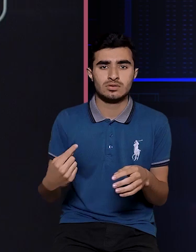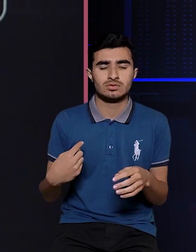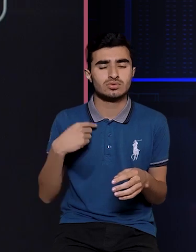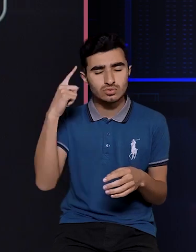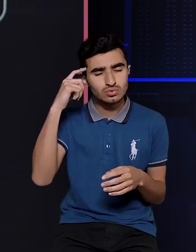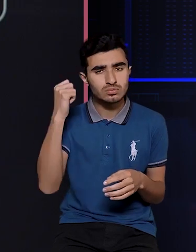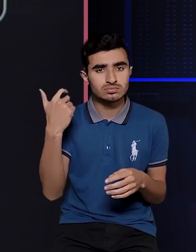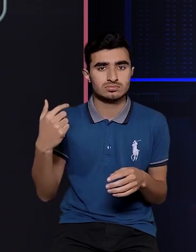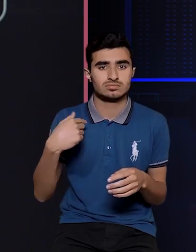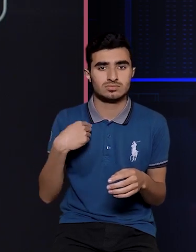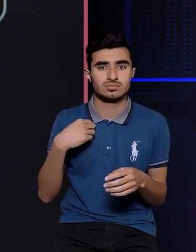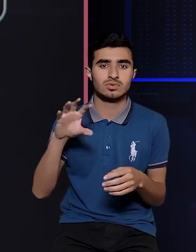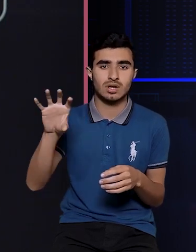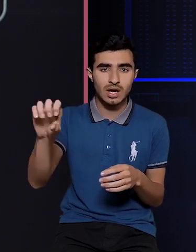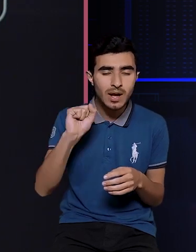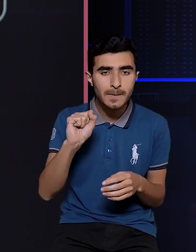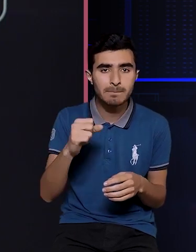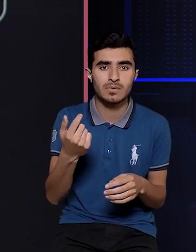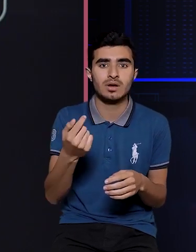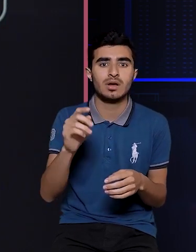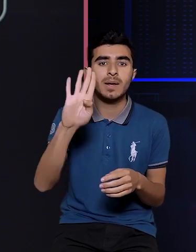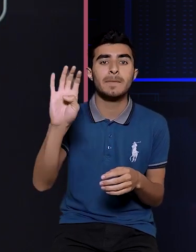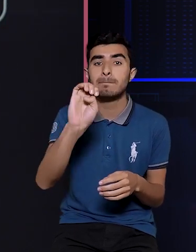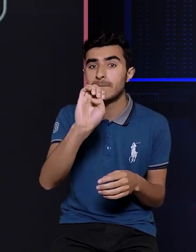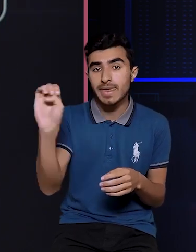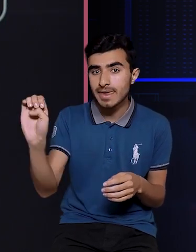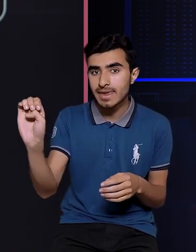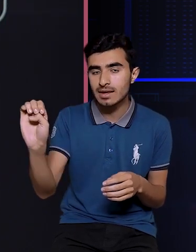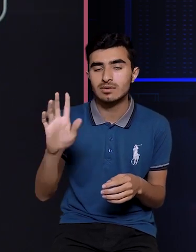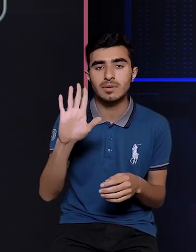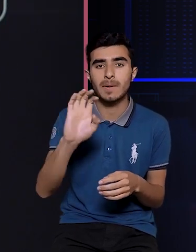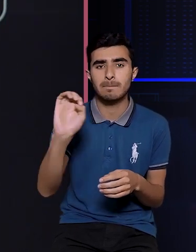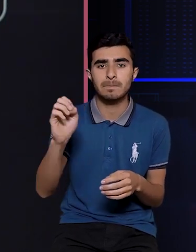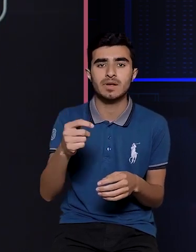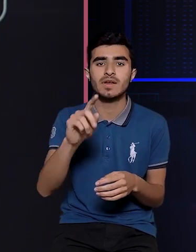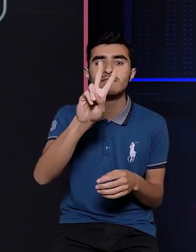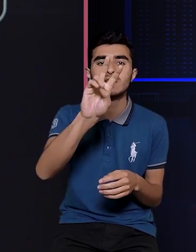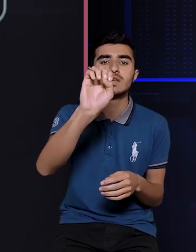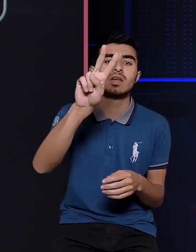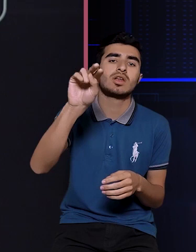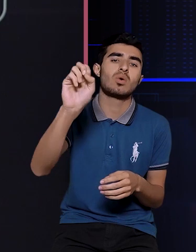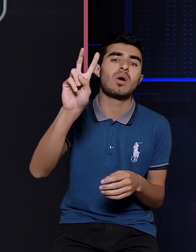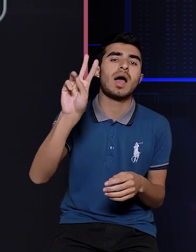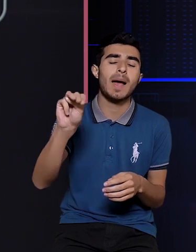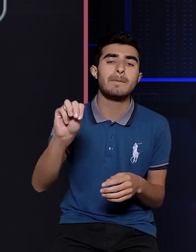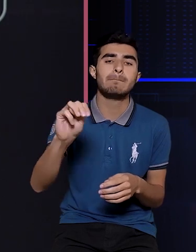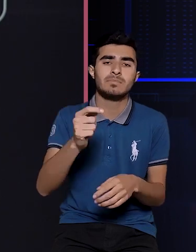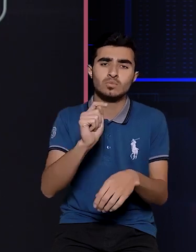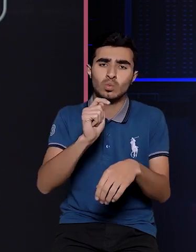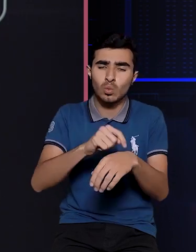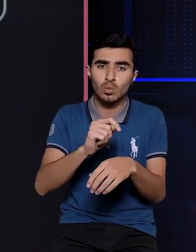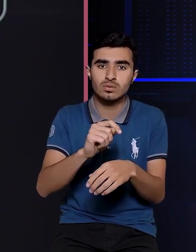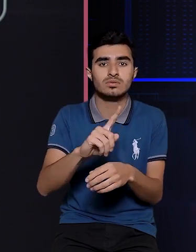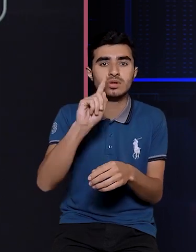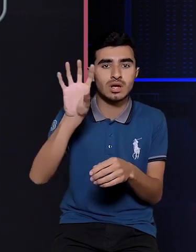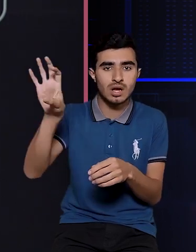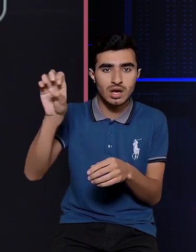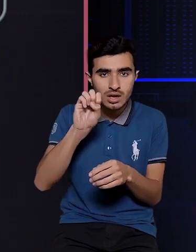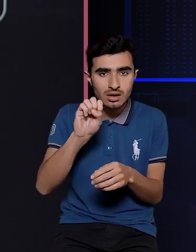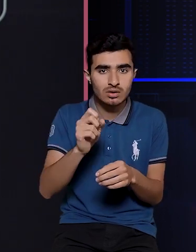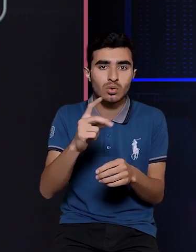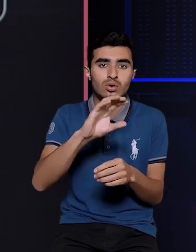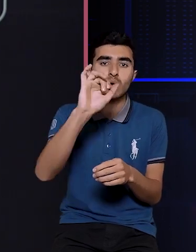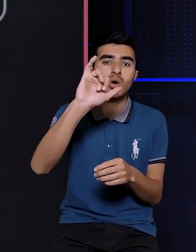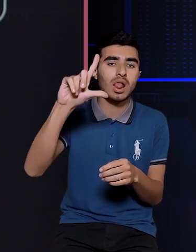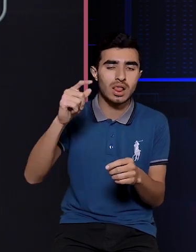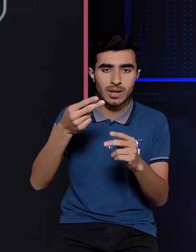decided I'm gonna extract some bee venom and add it to an oil. And so I made her bee venom